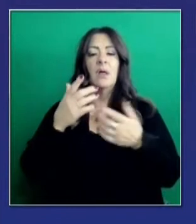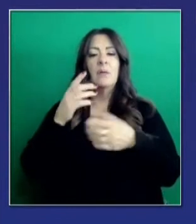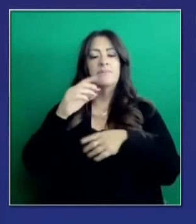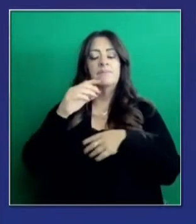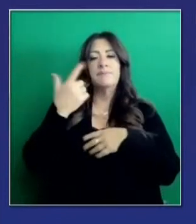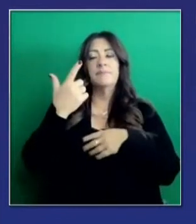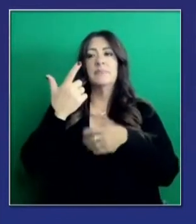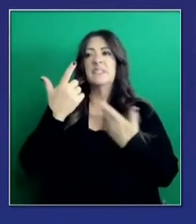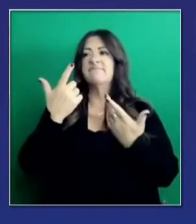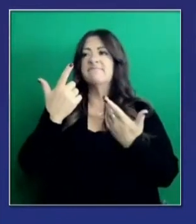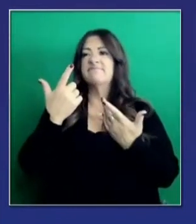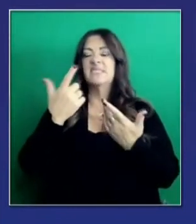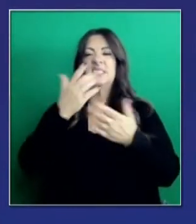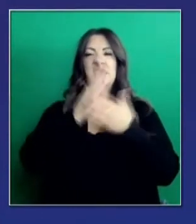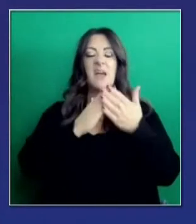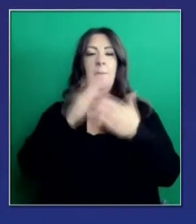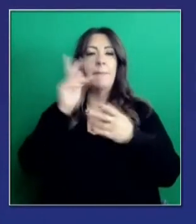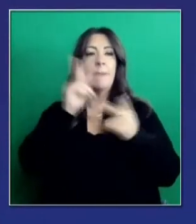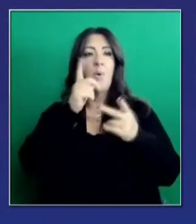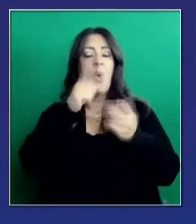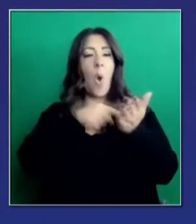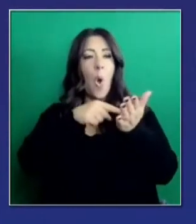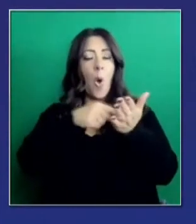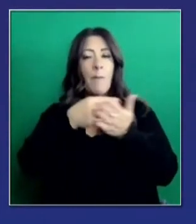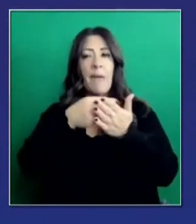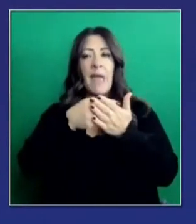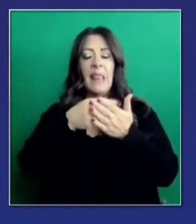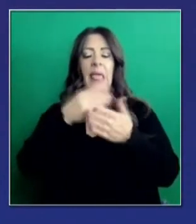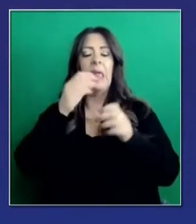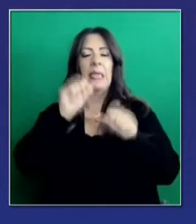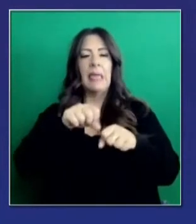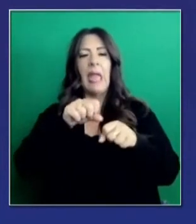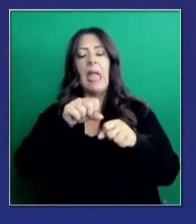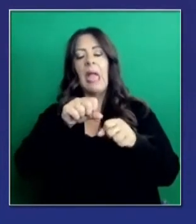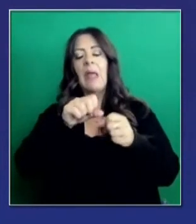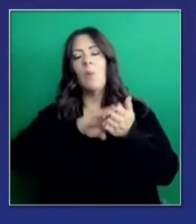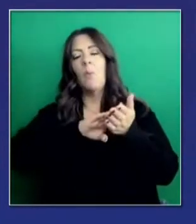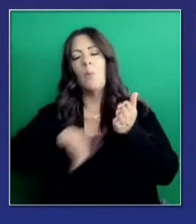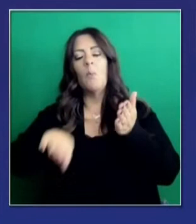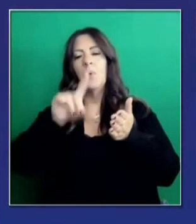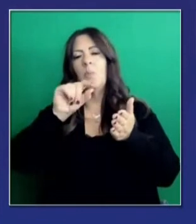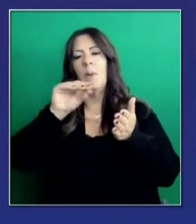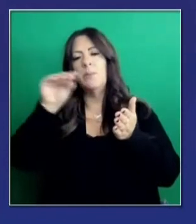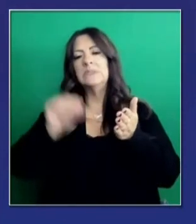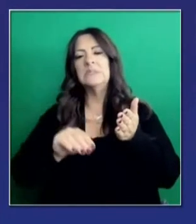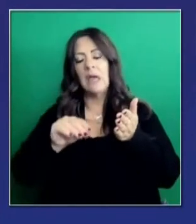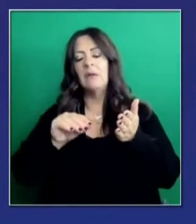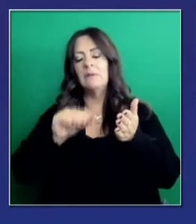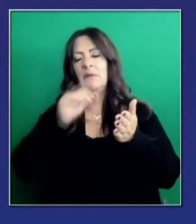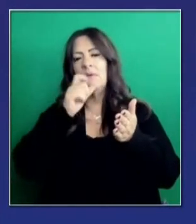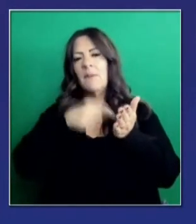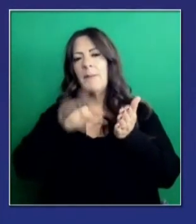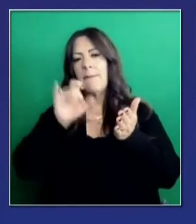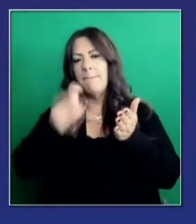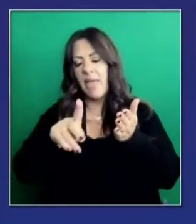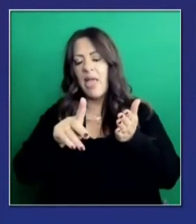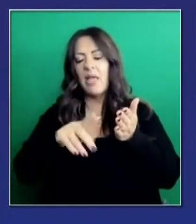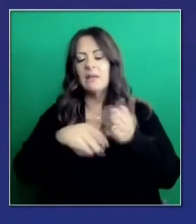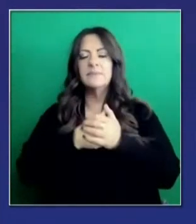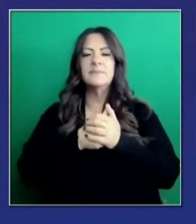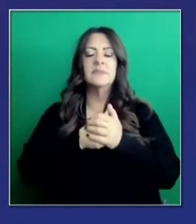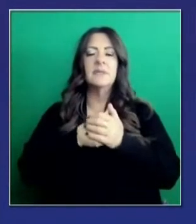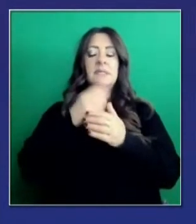forgiven. So that's the strategy of leverage. If landlords choose not to participate, no one has to, and then